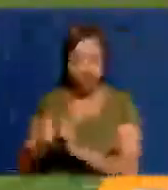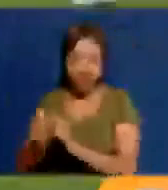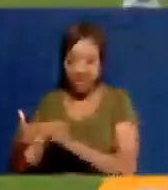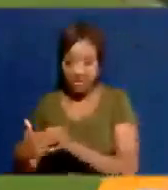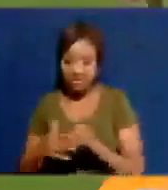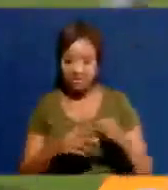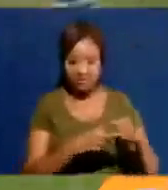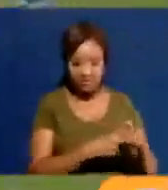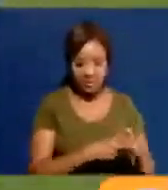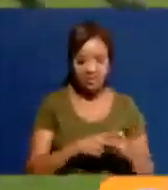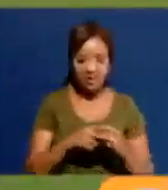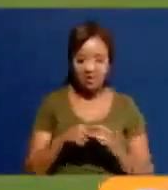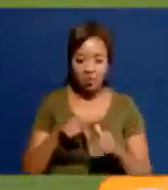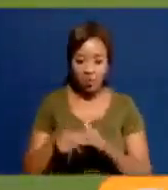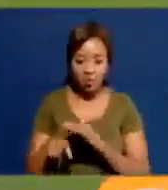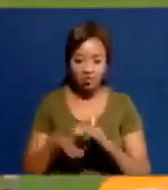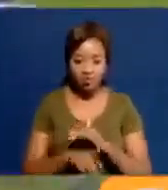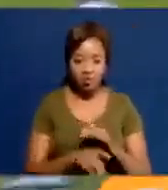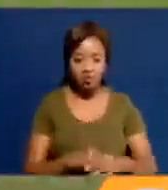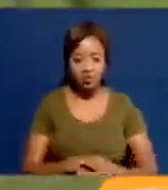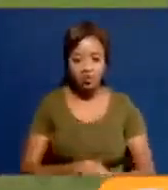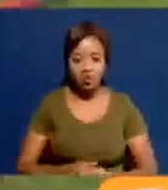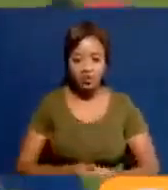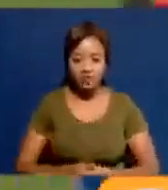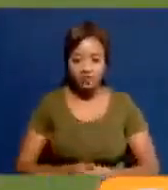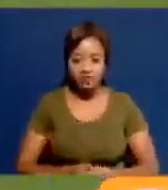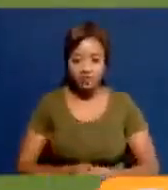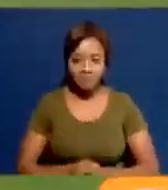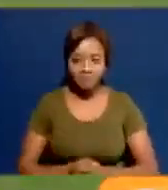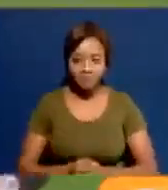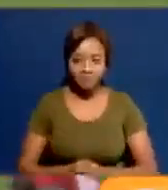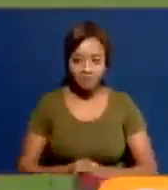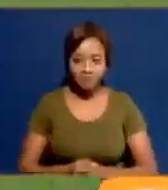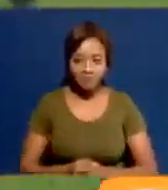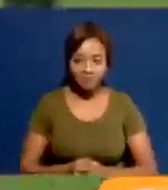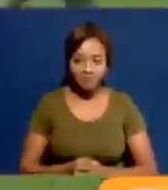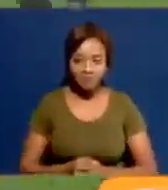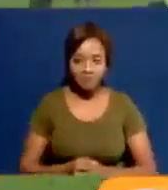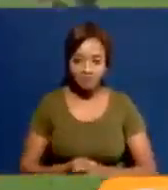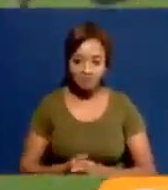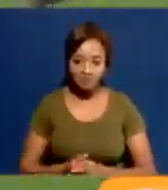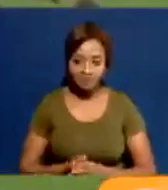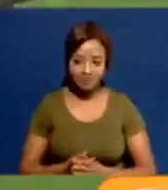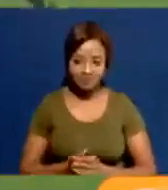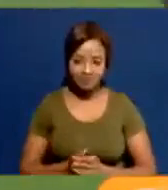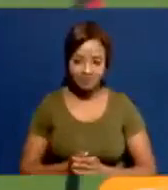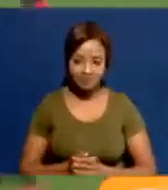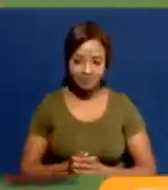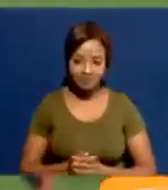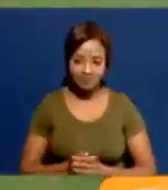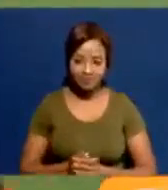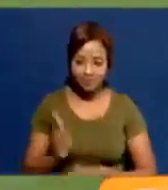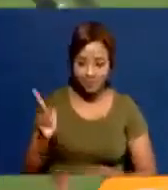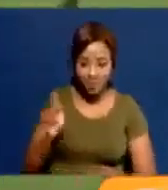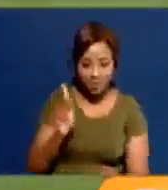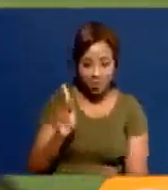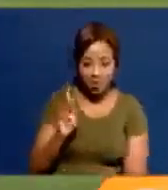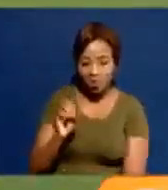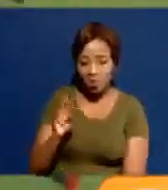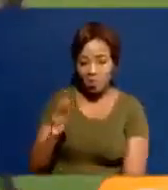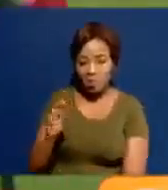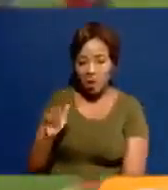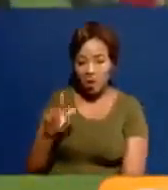to come. Being able to tick all the boxes, not doing anything out of the big end. I'm speaking. This is Dion Kumalo, breaks